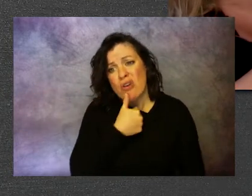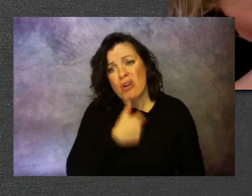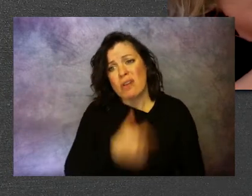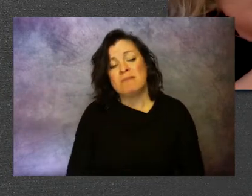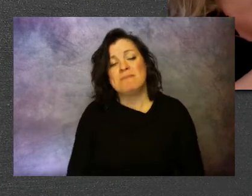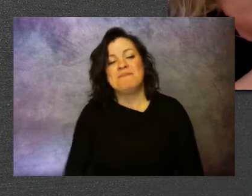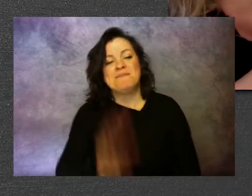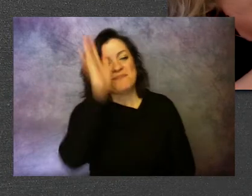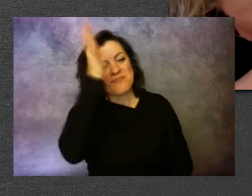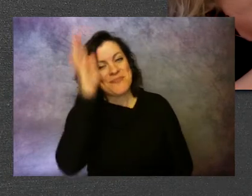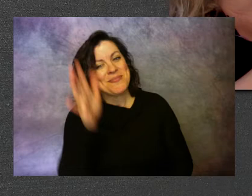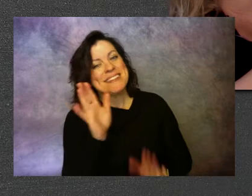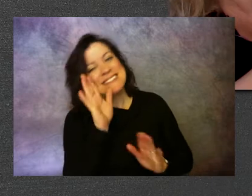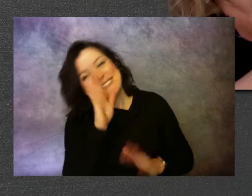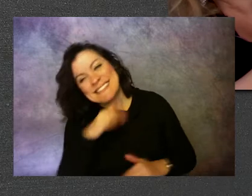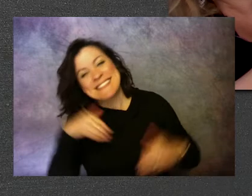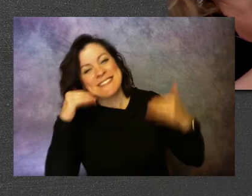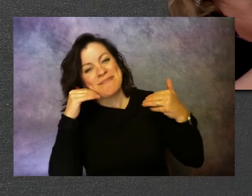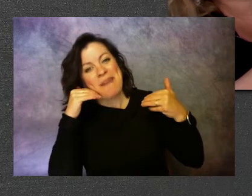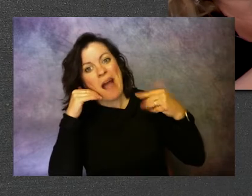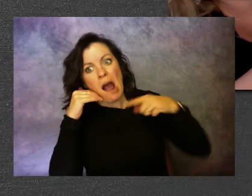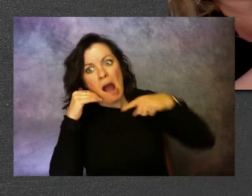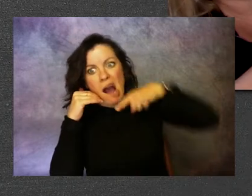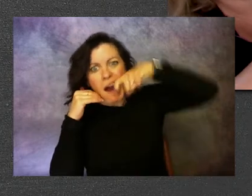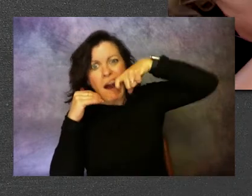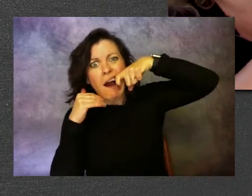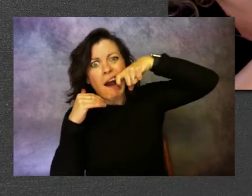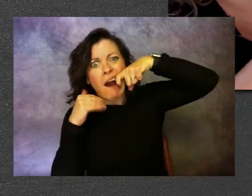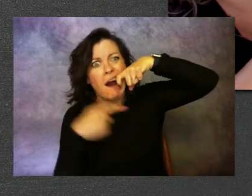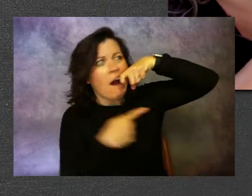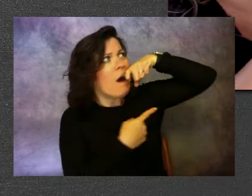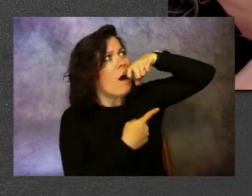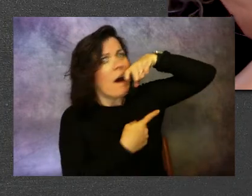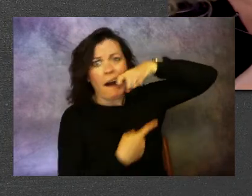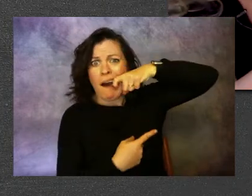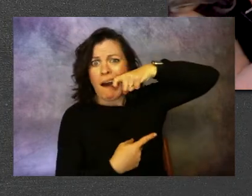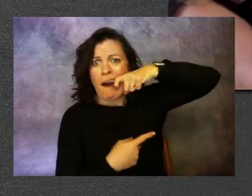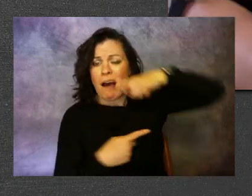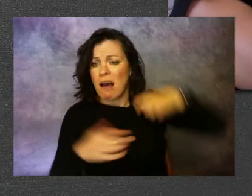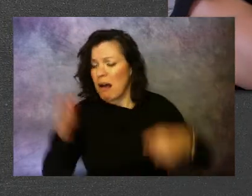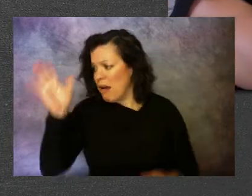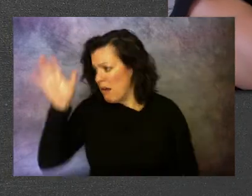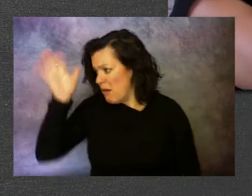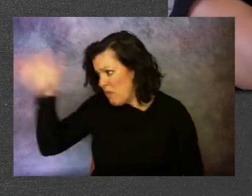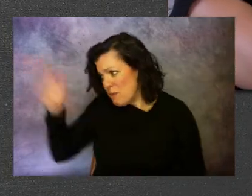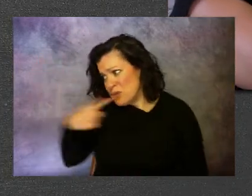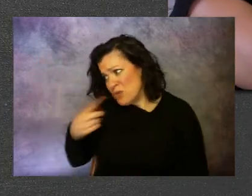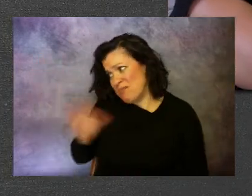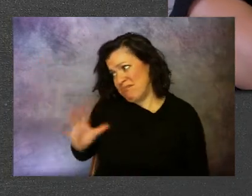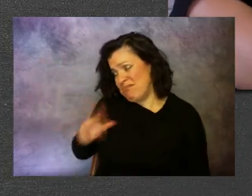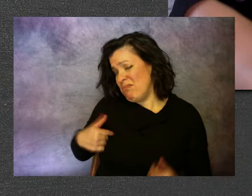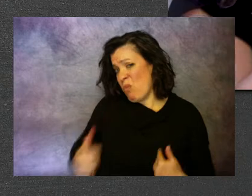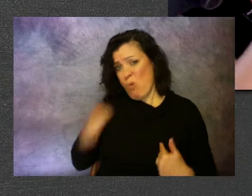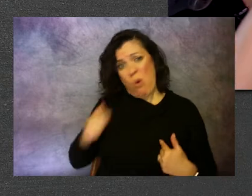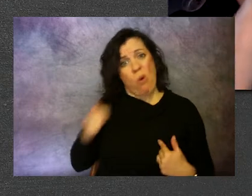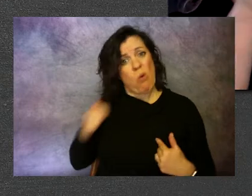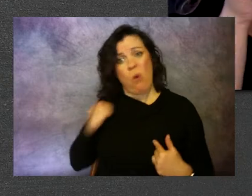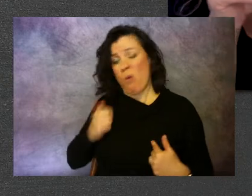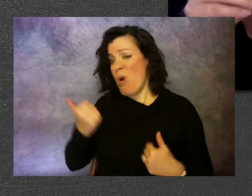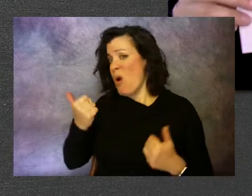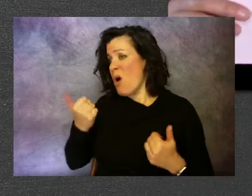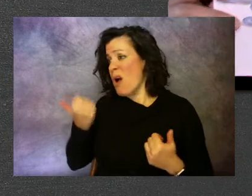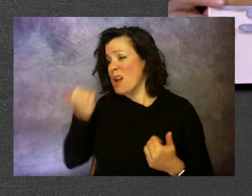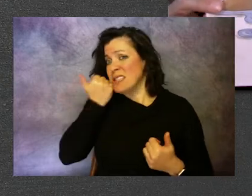smiled. "Neither did I," he said. Uh-oh. Look at